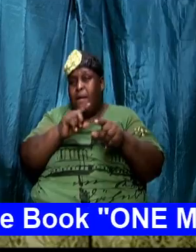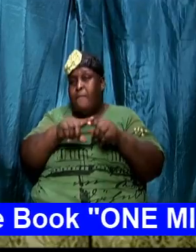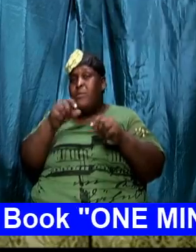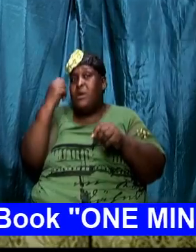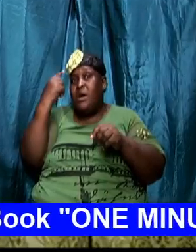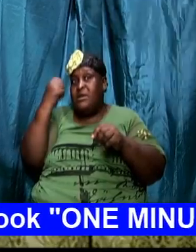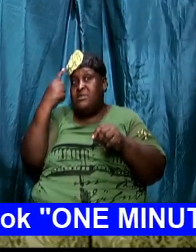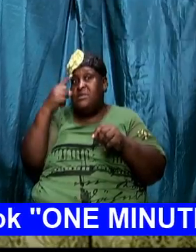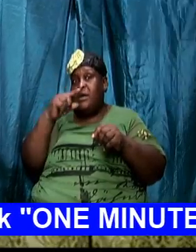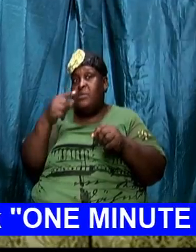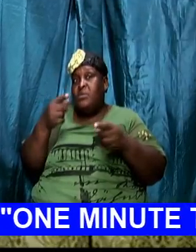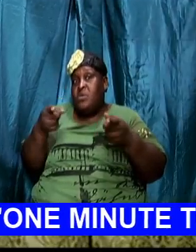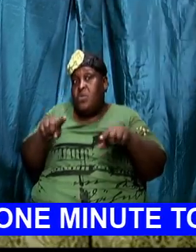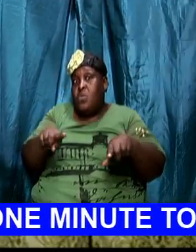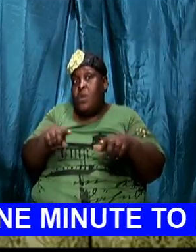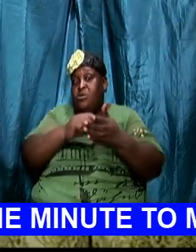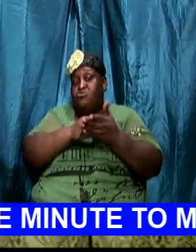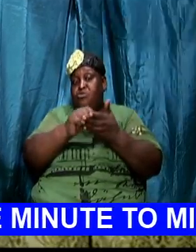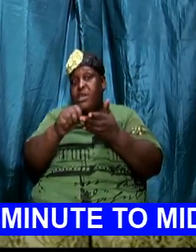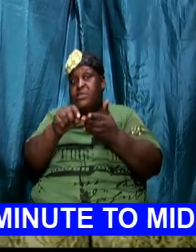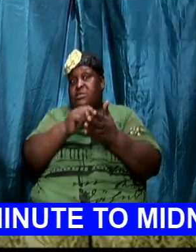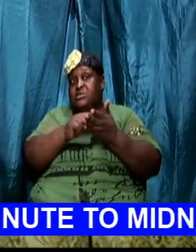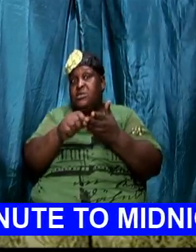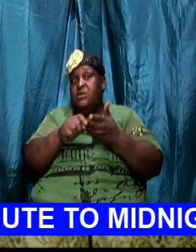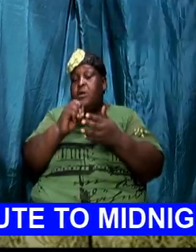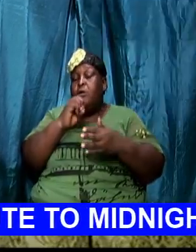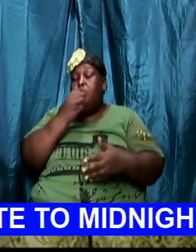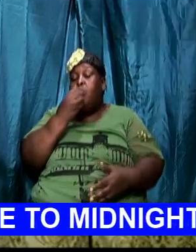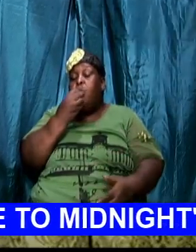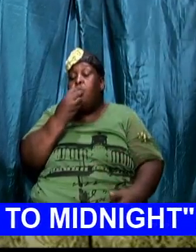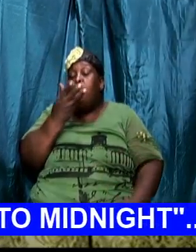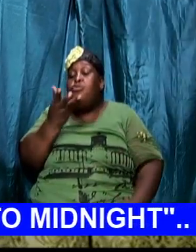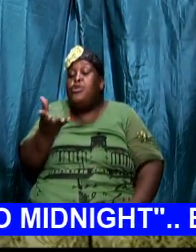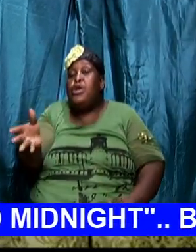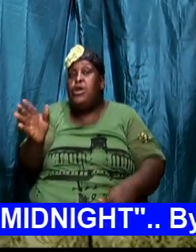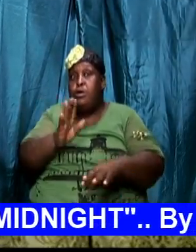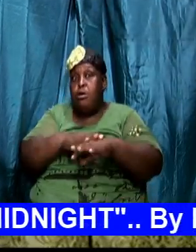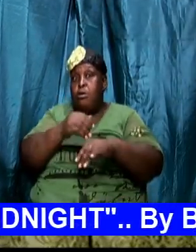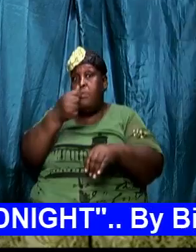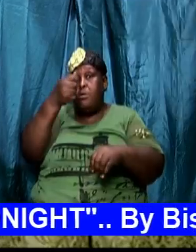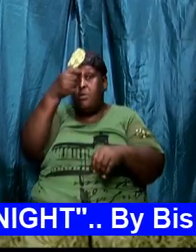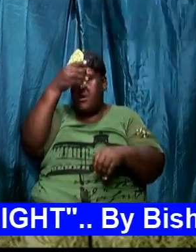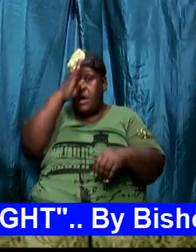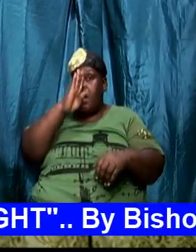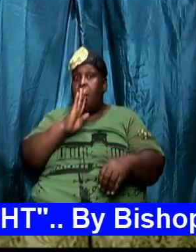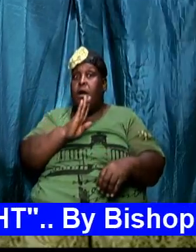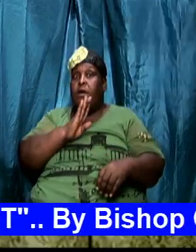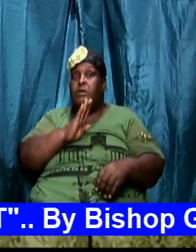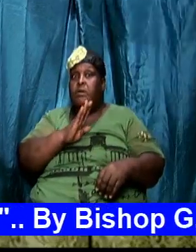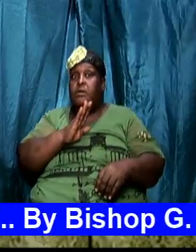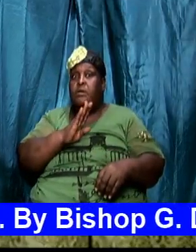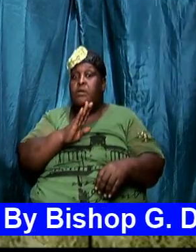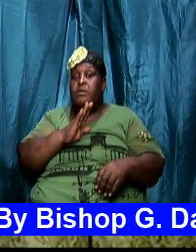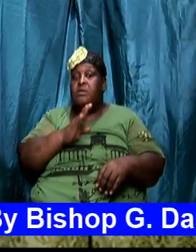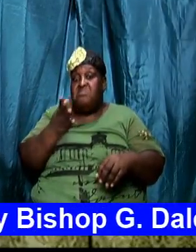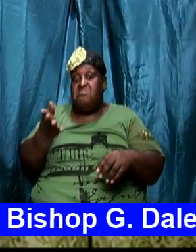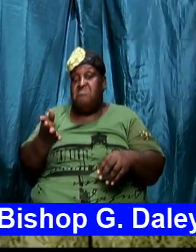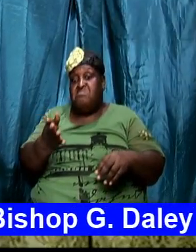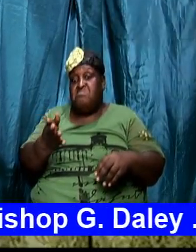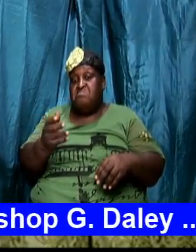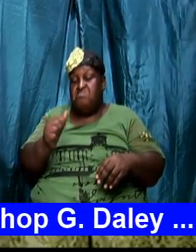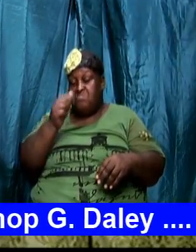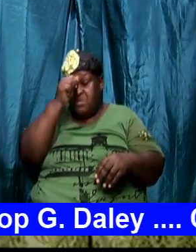they were being breathed upon by Almighty God. They were being inspired